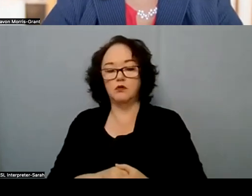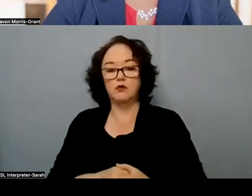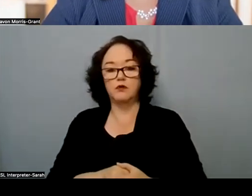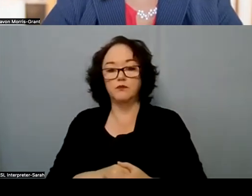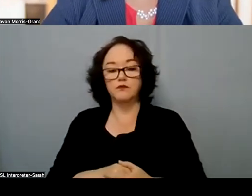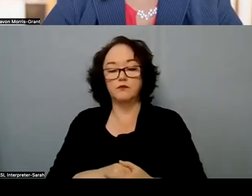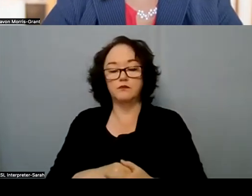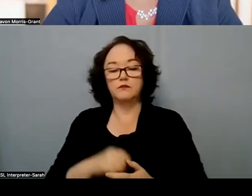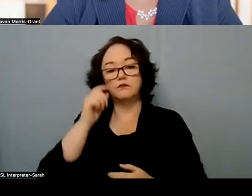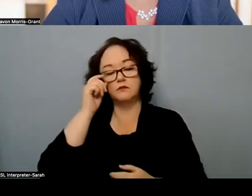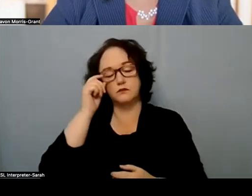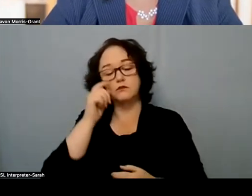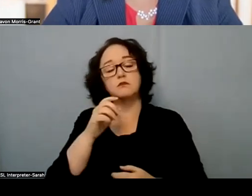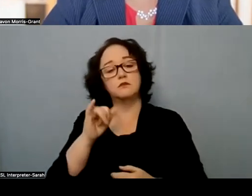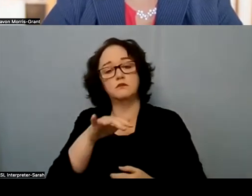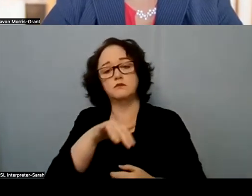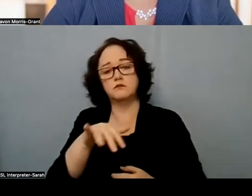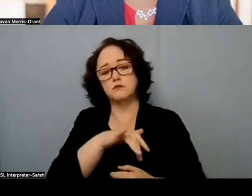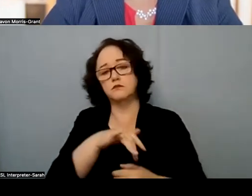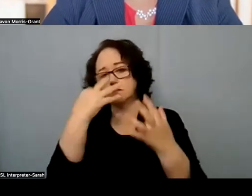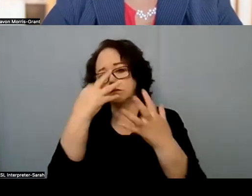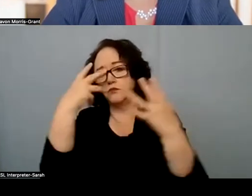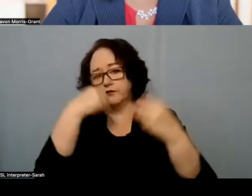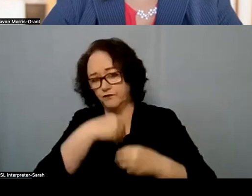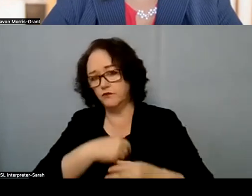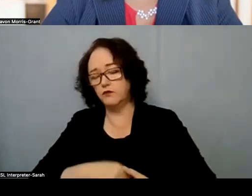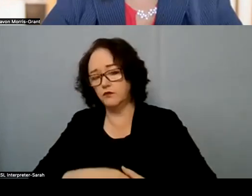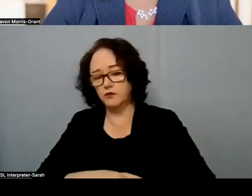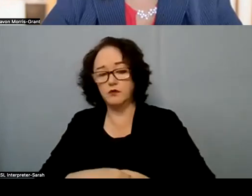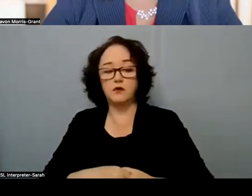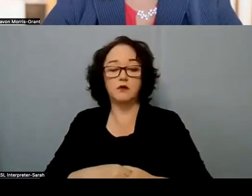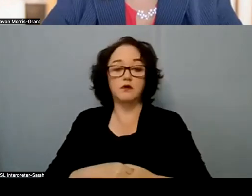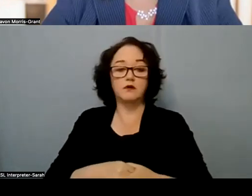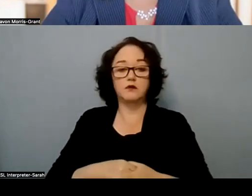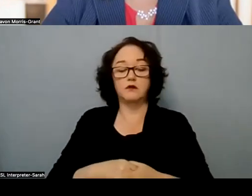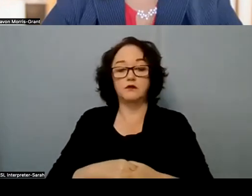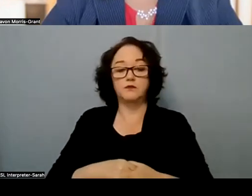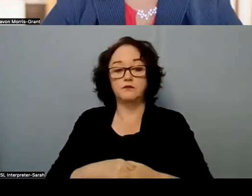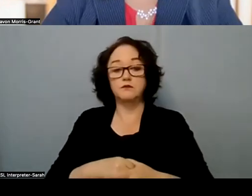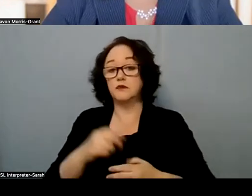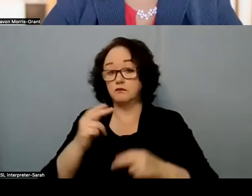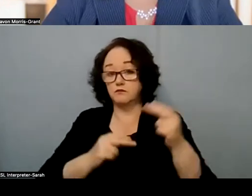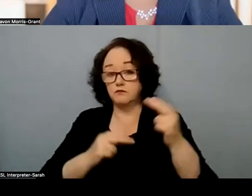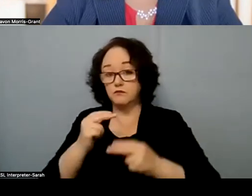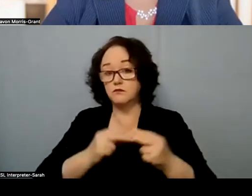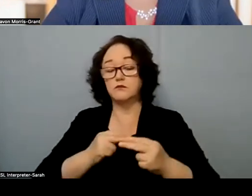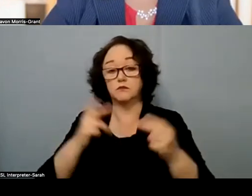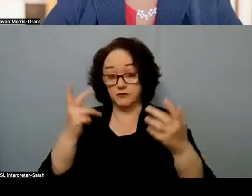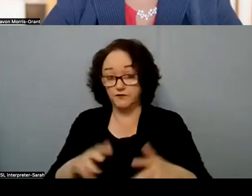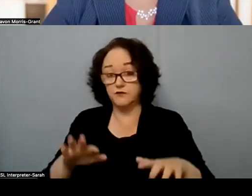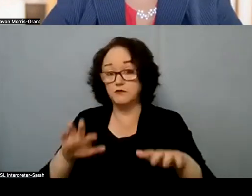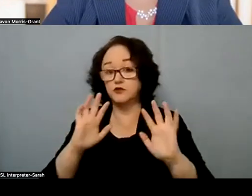beautiful space and a beautiful spot. And the residents there, since they have been built, have